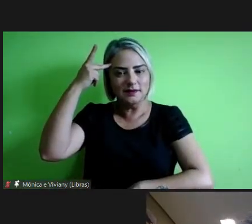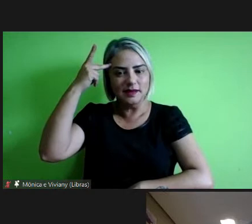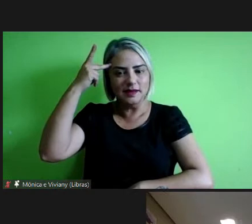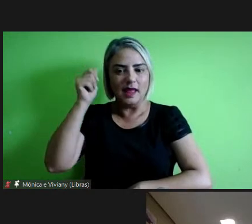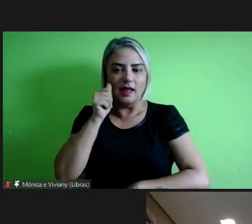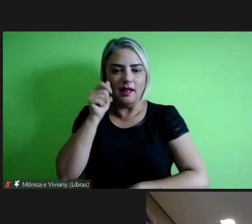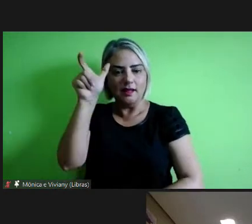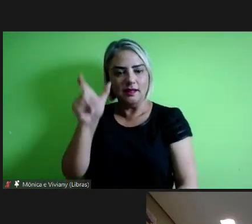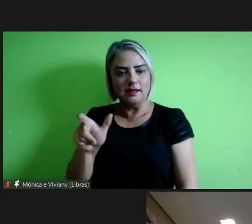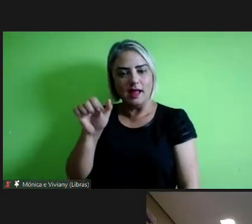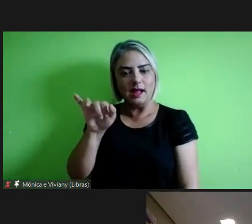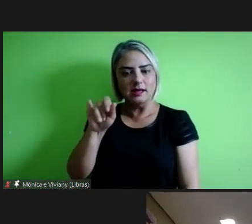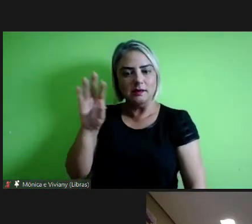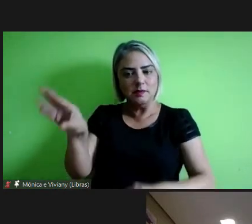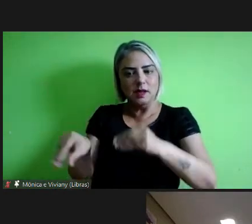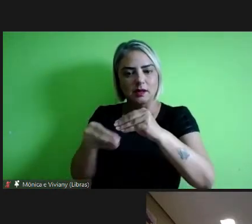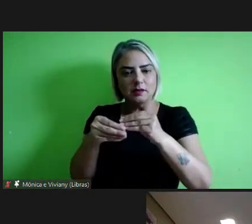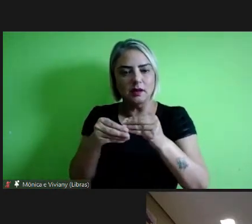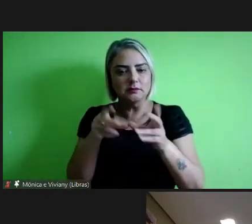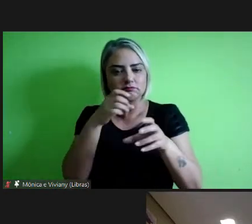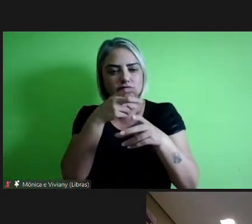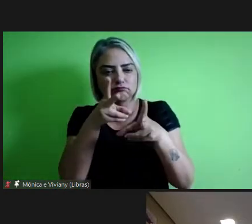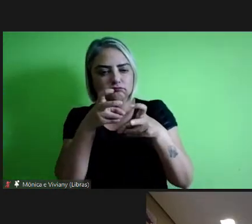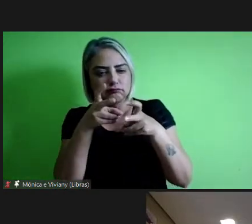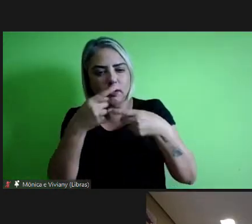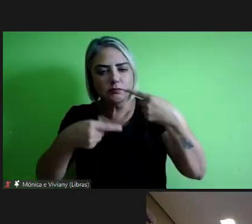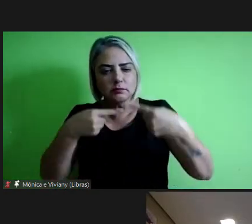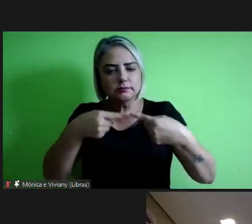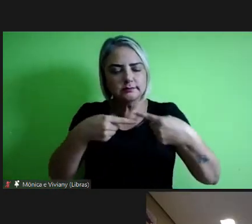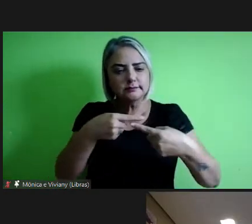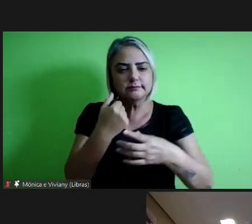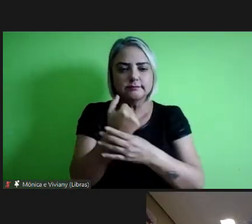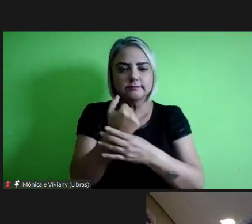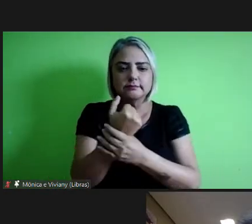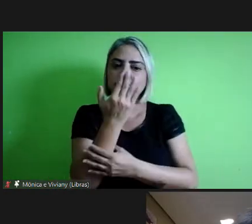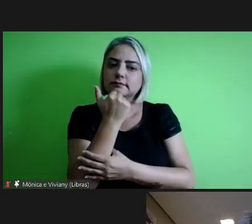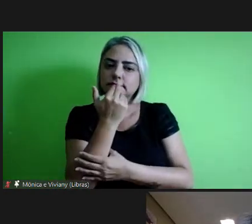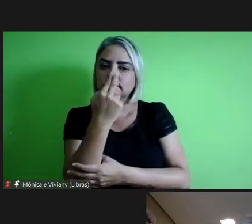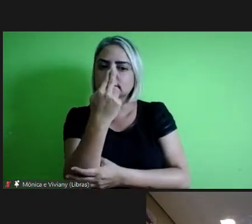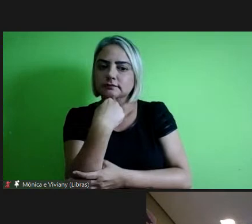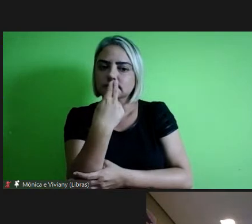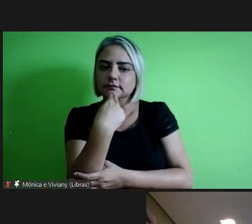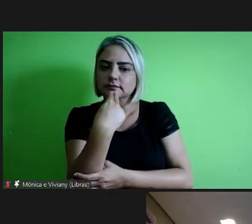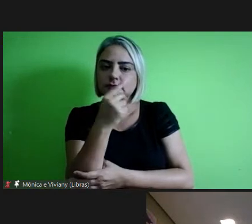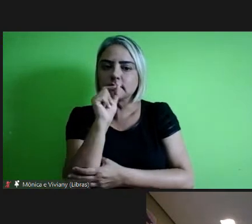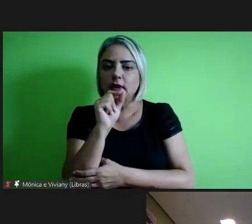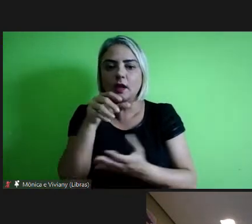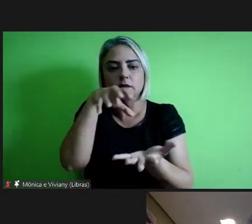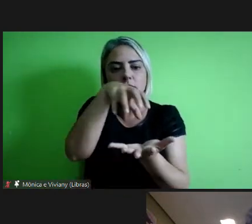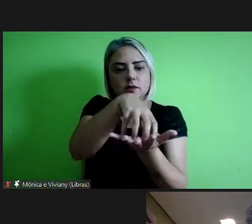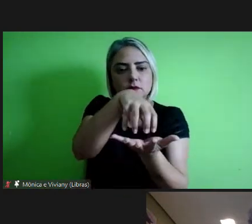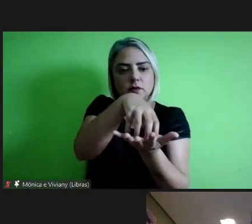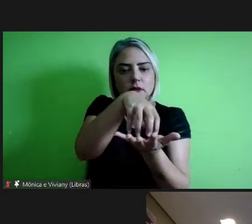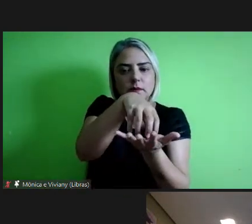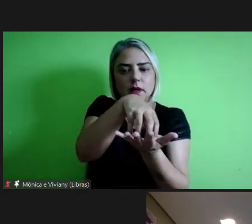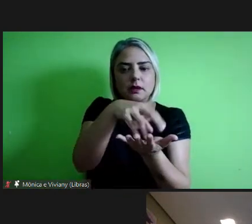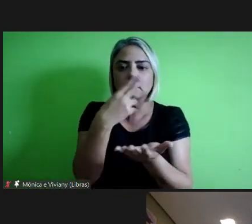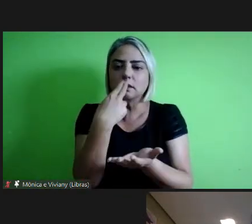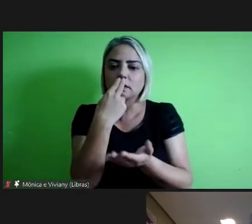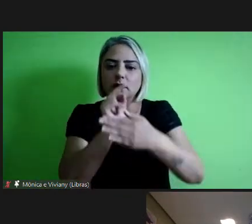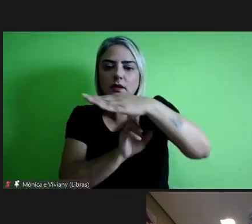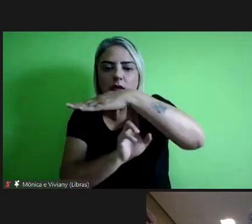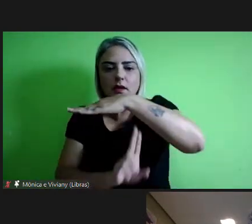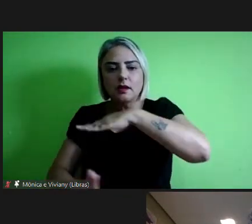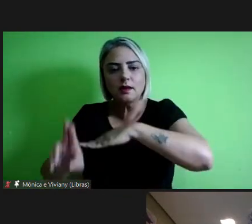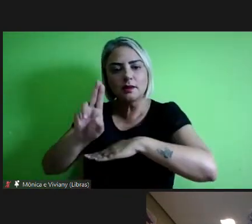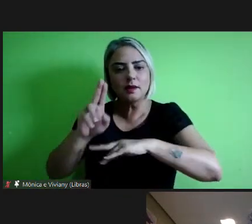Paulo. Ms. Elisabetta is part of the the group of food policies